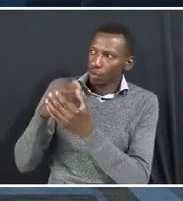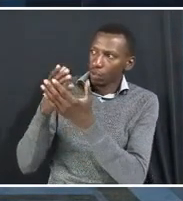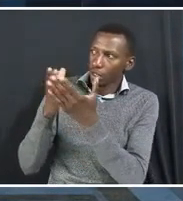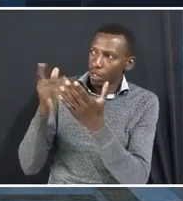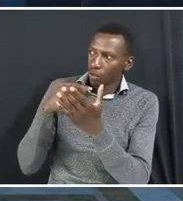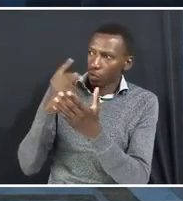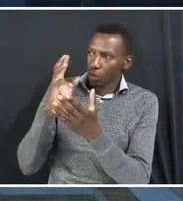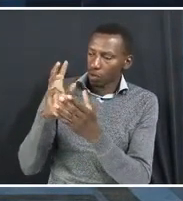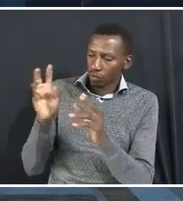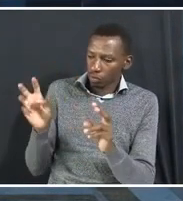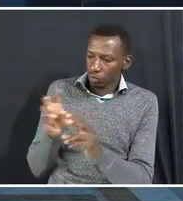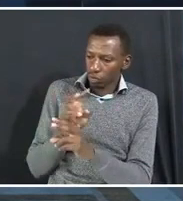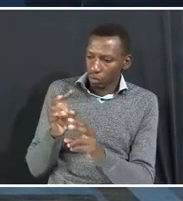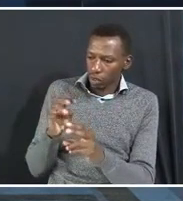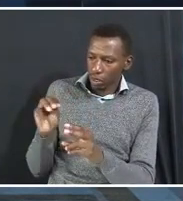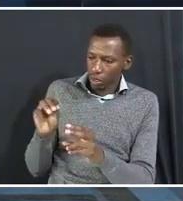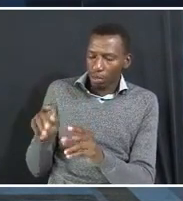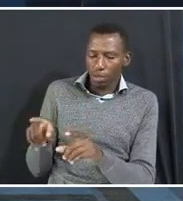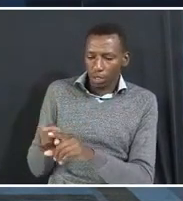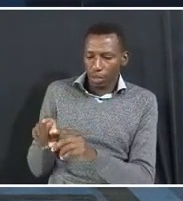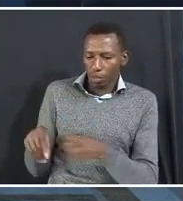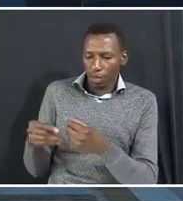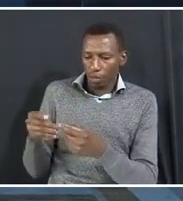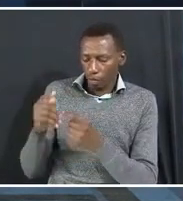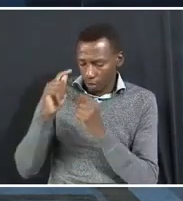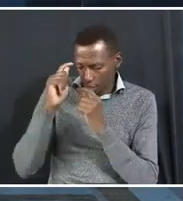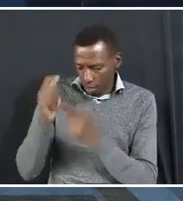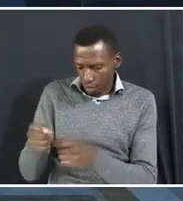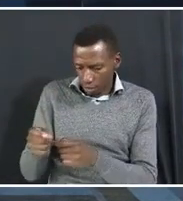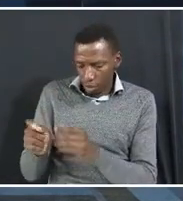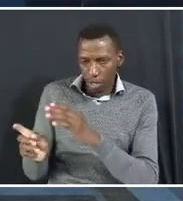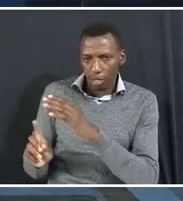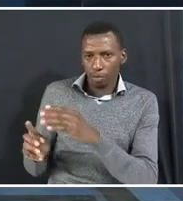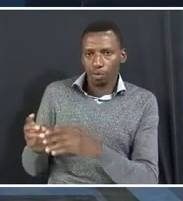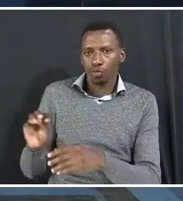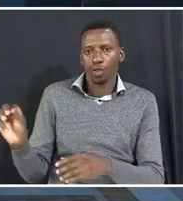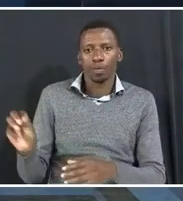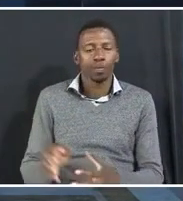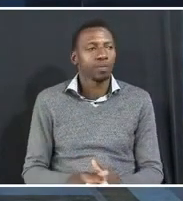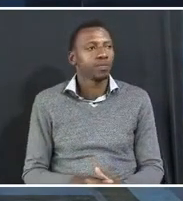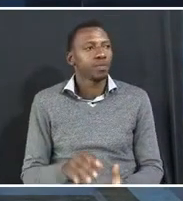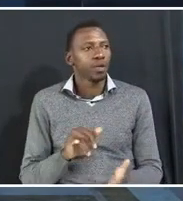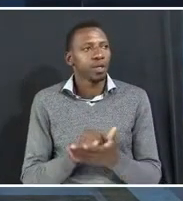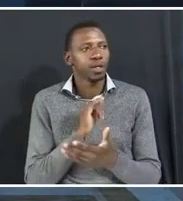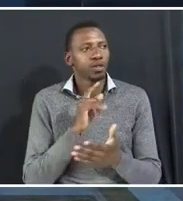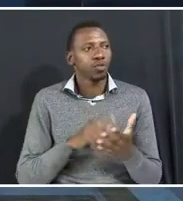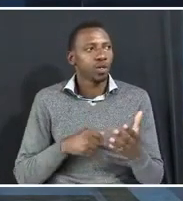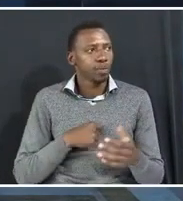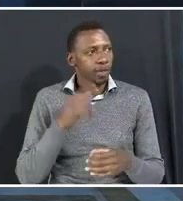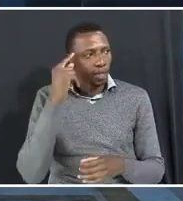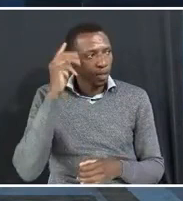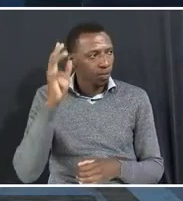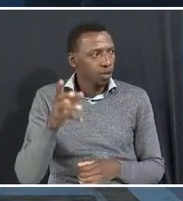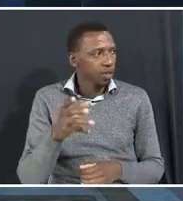will look at them and still give them their dignity and minister to them. That's what I would think. Thank you